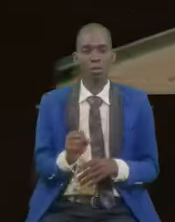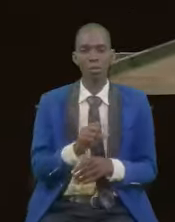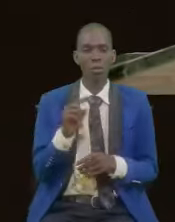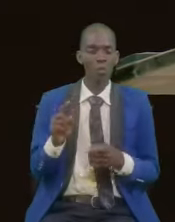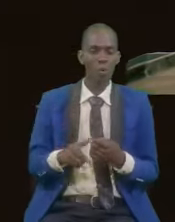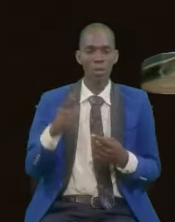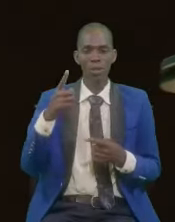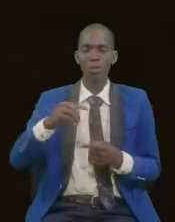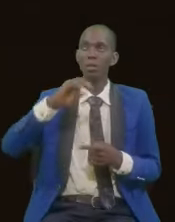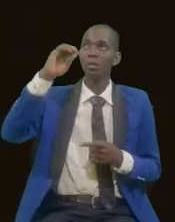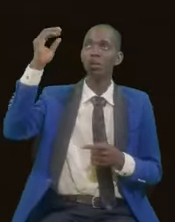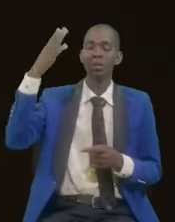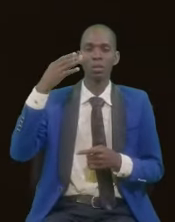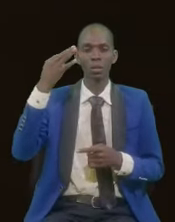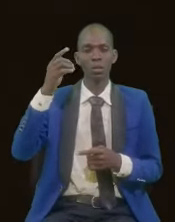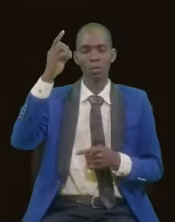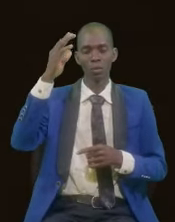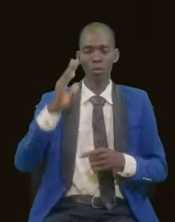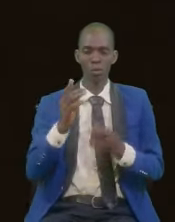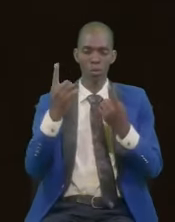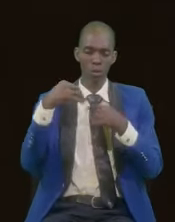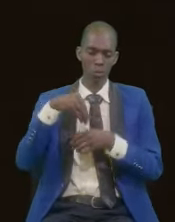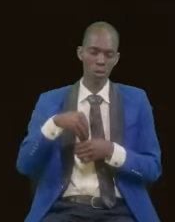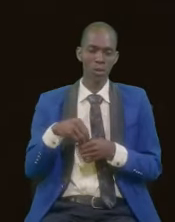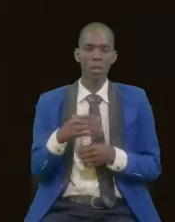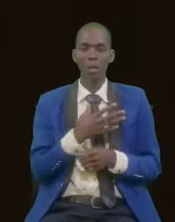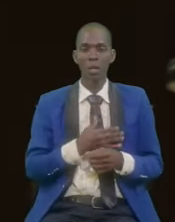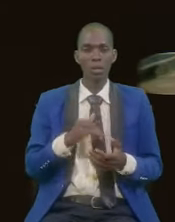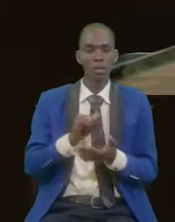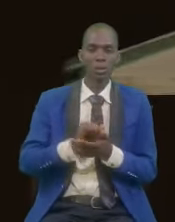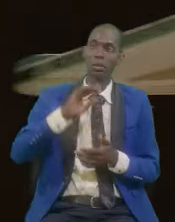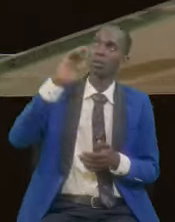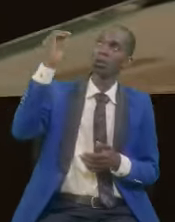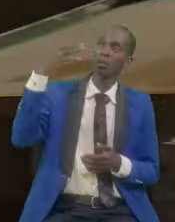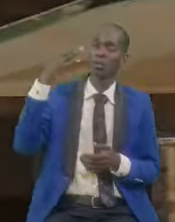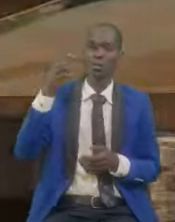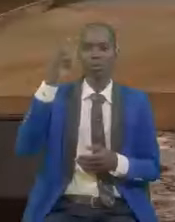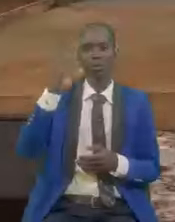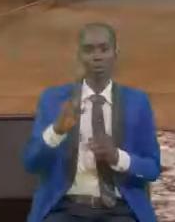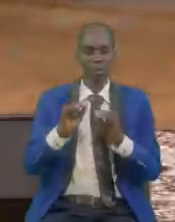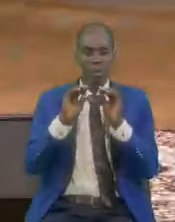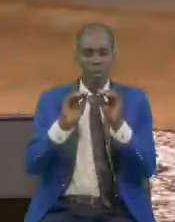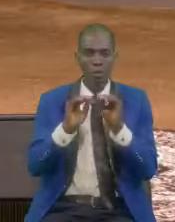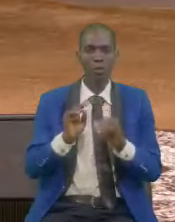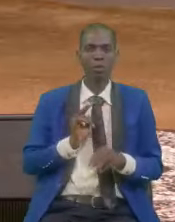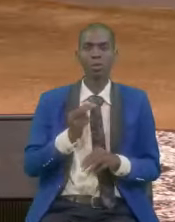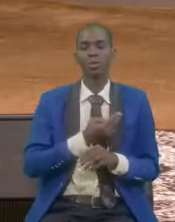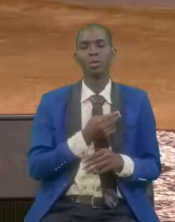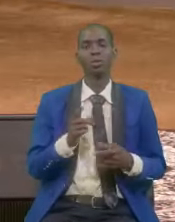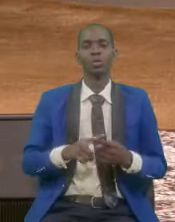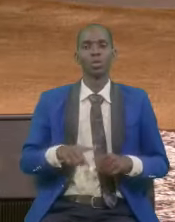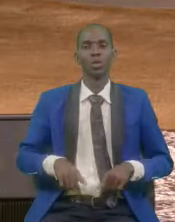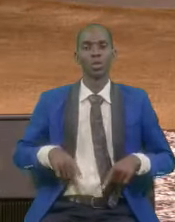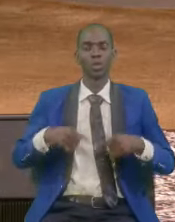the grace of God comes in. And that grace of God teaches us to live